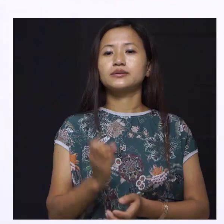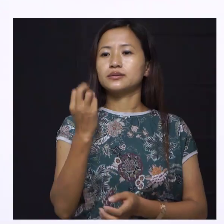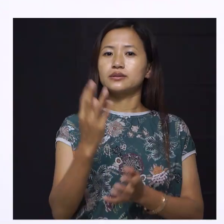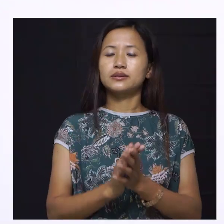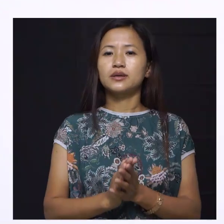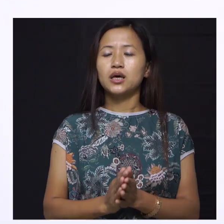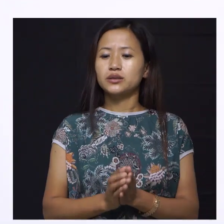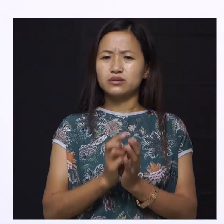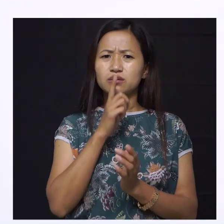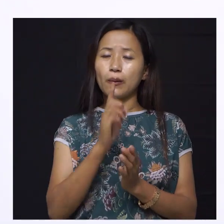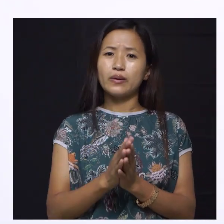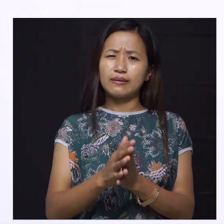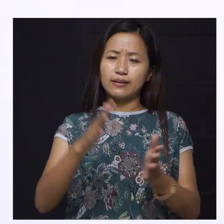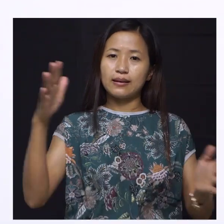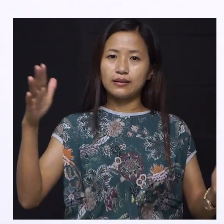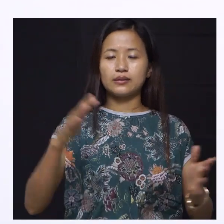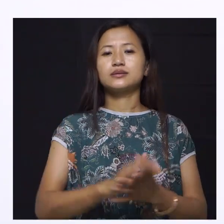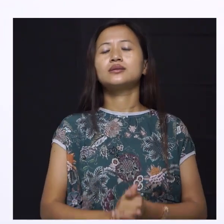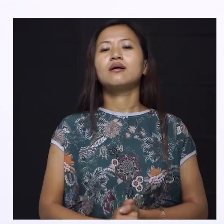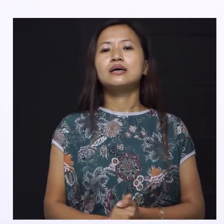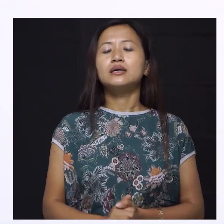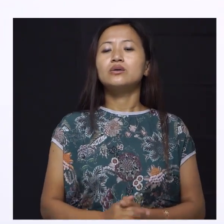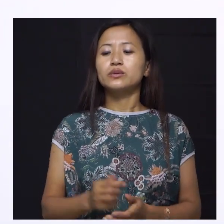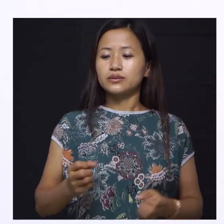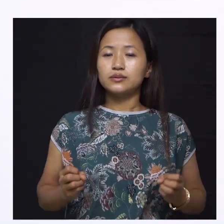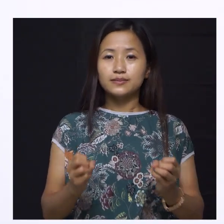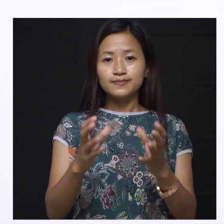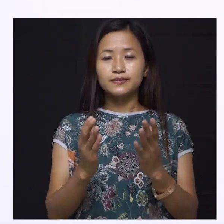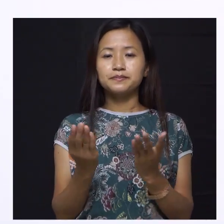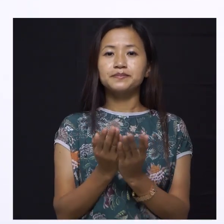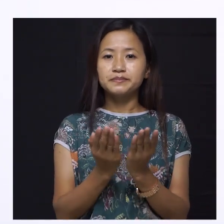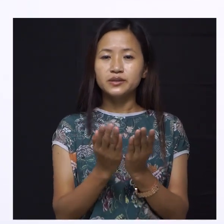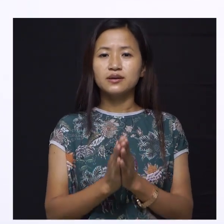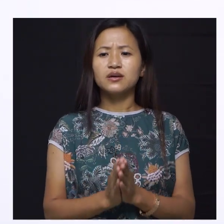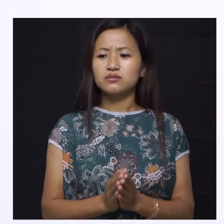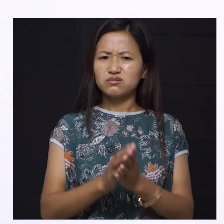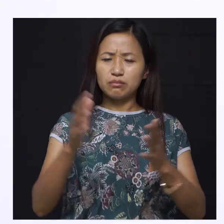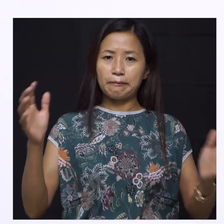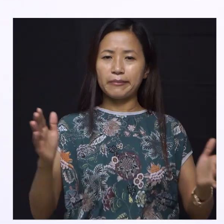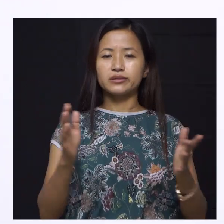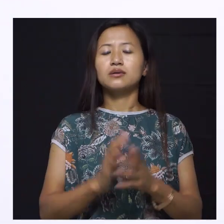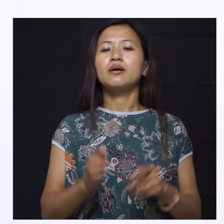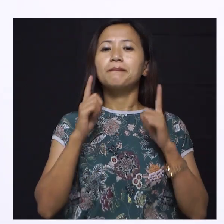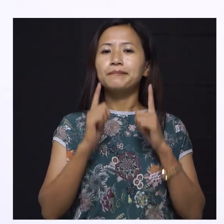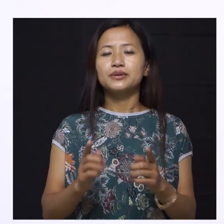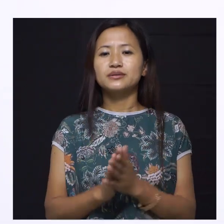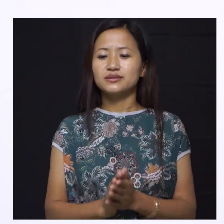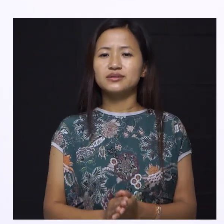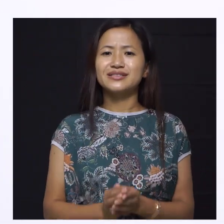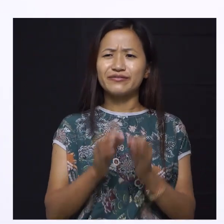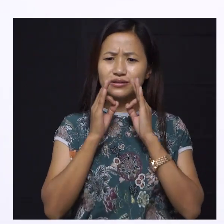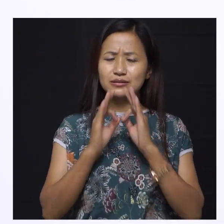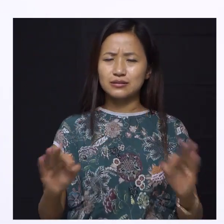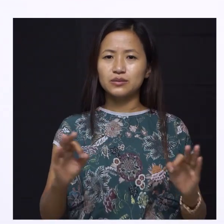it's quite lengthy. But when we start studying, we know that it becomes lengthy, yet it is very simple once